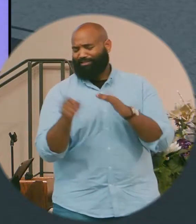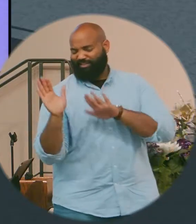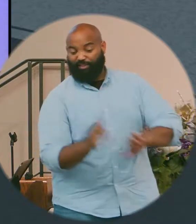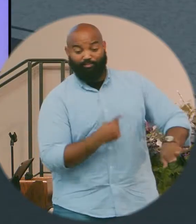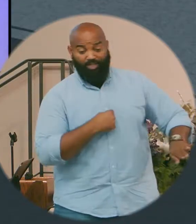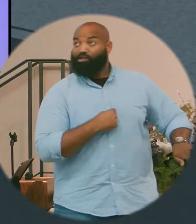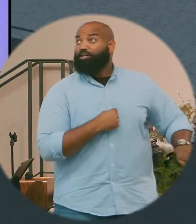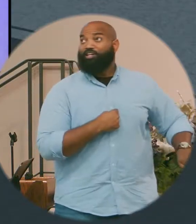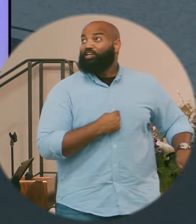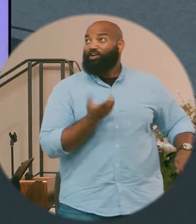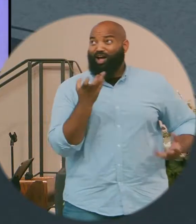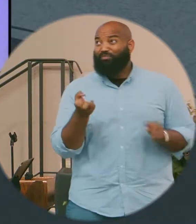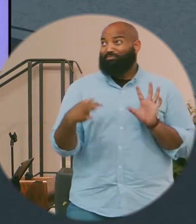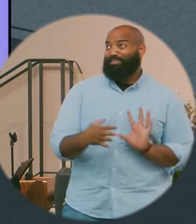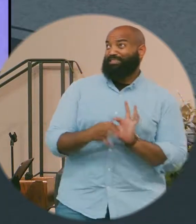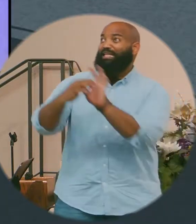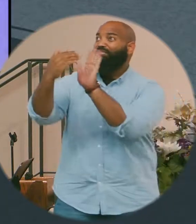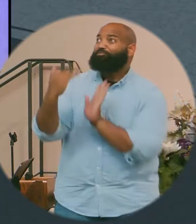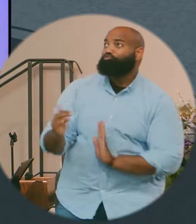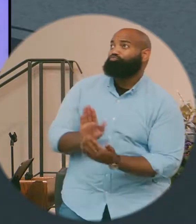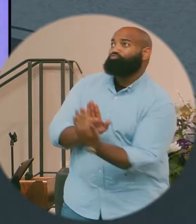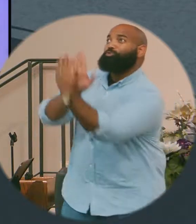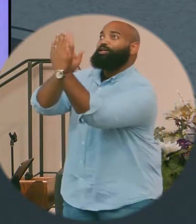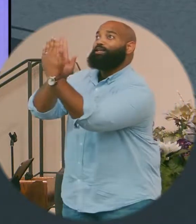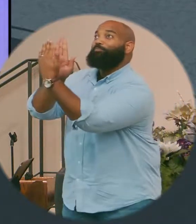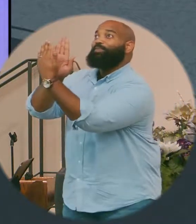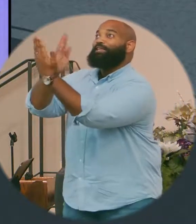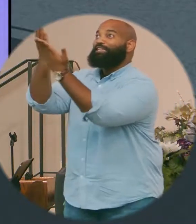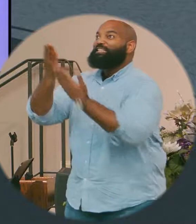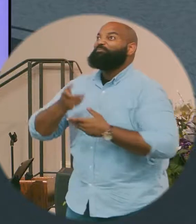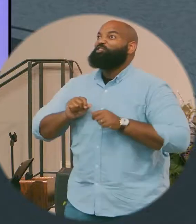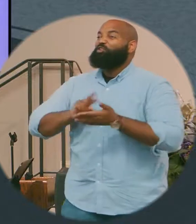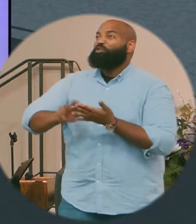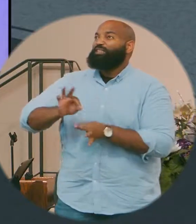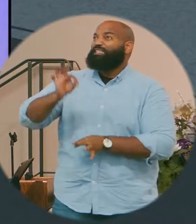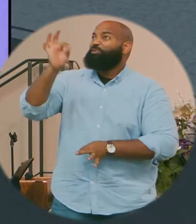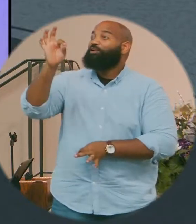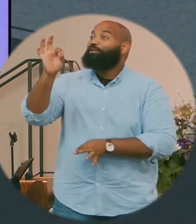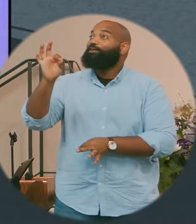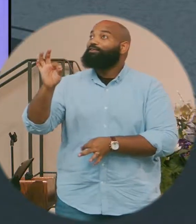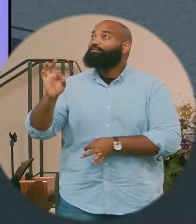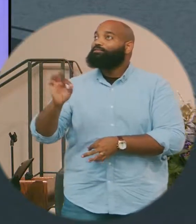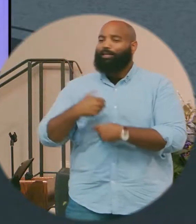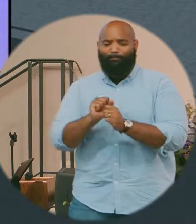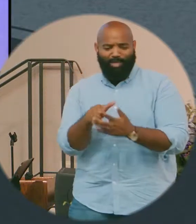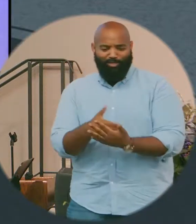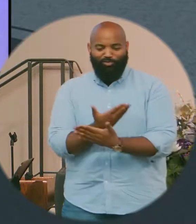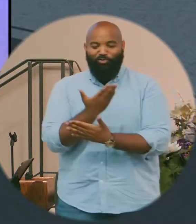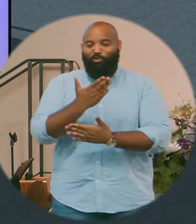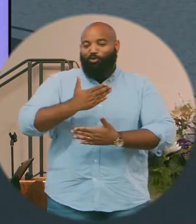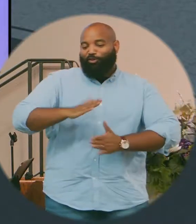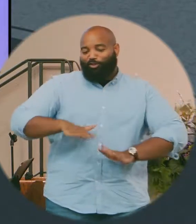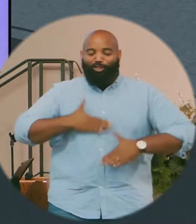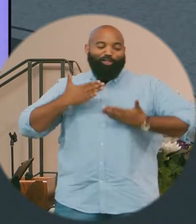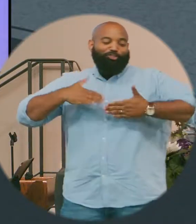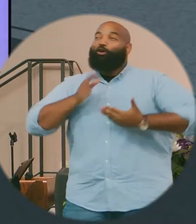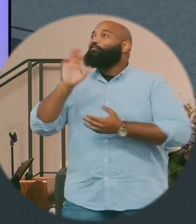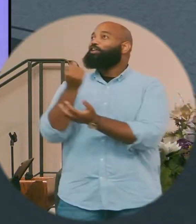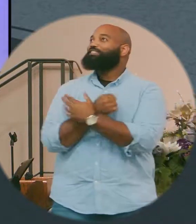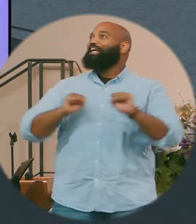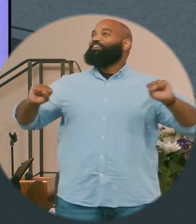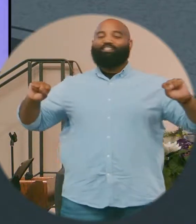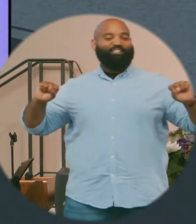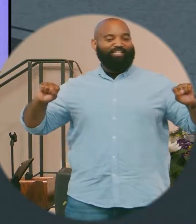Cast me not away from your presence and take not your Holy Spirit from me. Restore to me the joy of your salvation